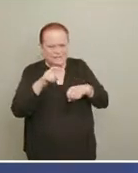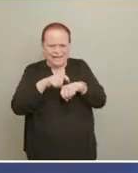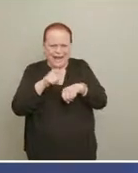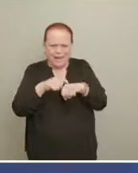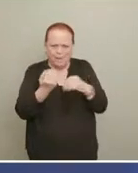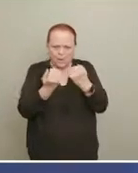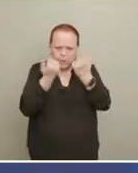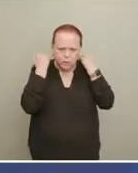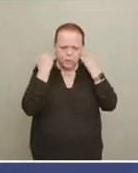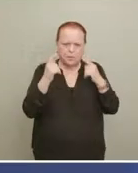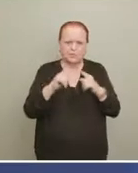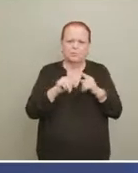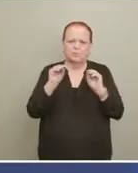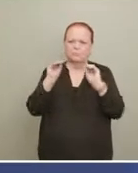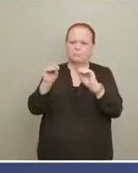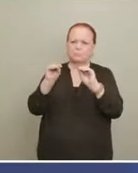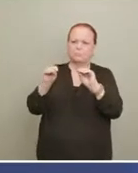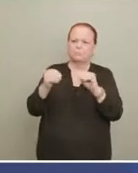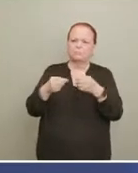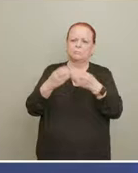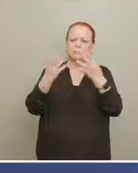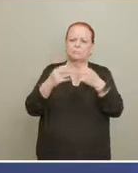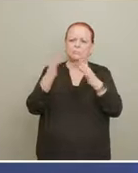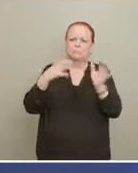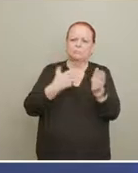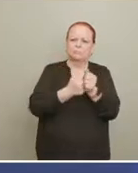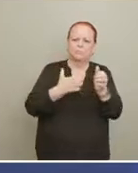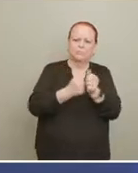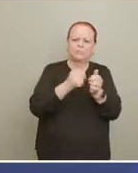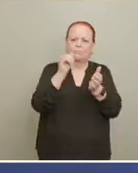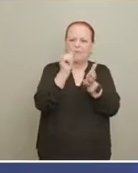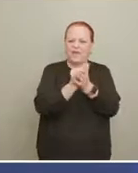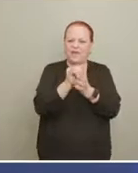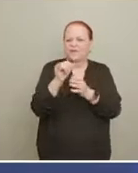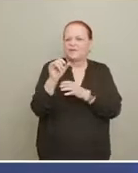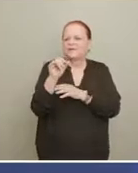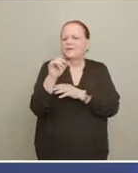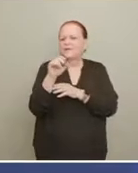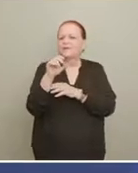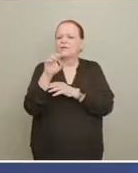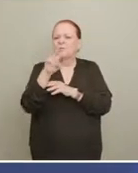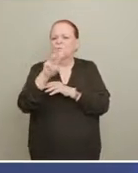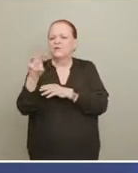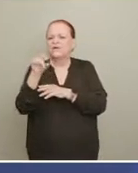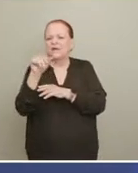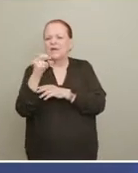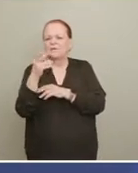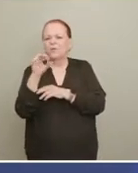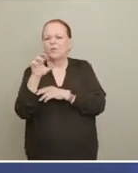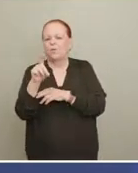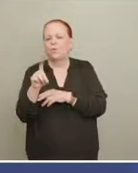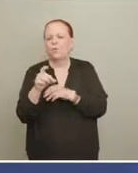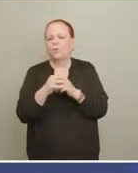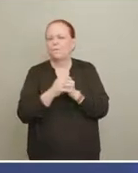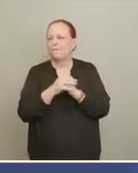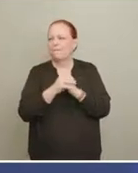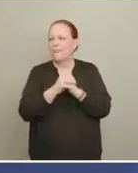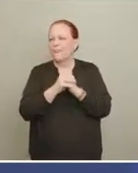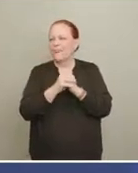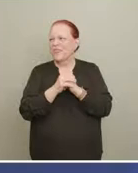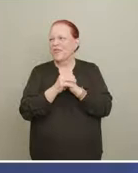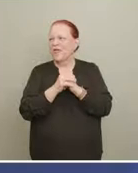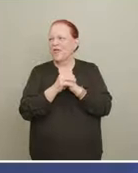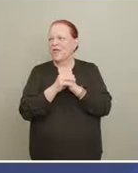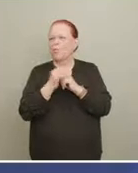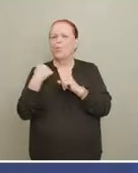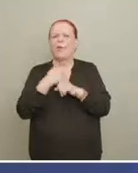that the dashboard from the state for us to pull the data from, the longer time for us to scrub the data.